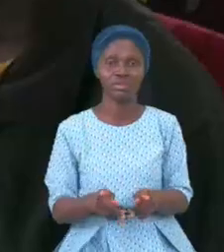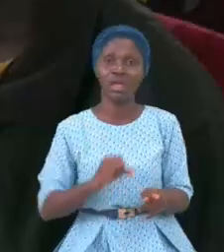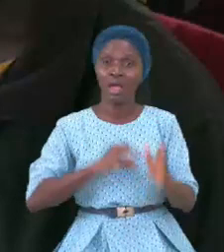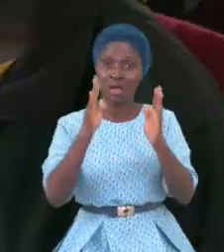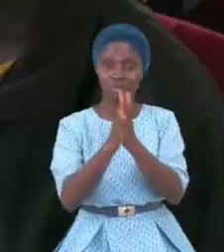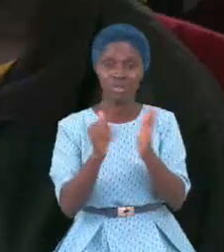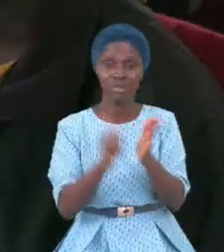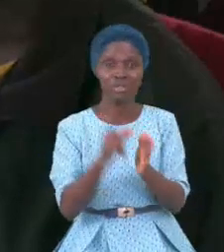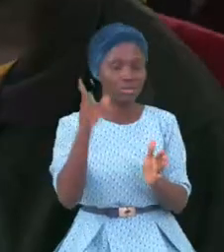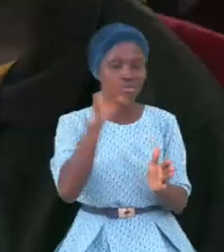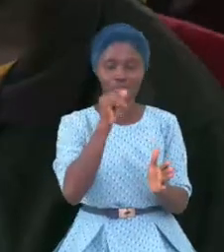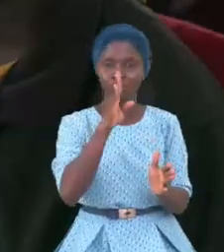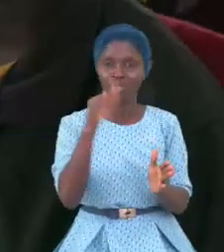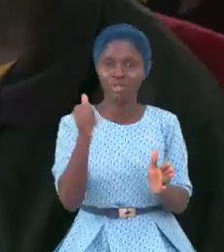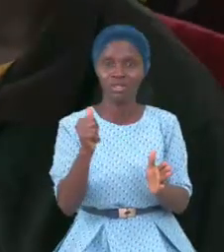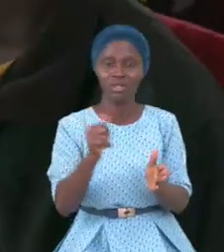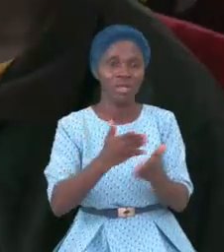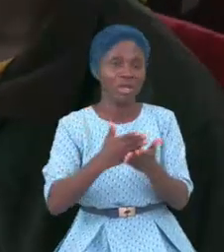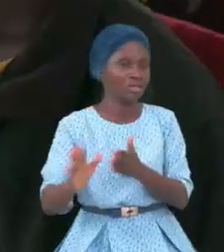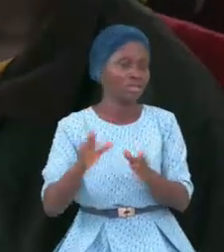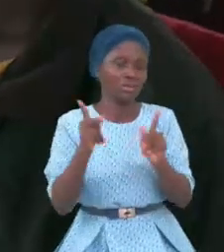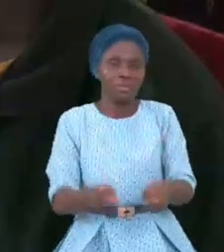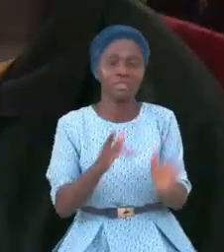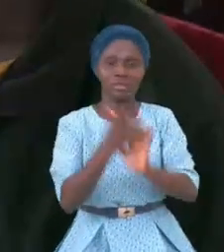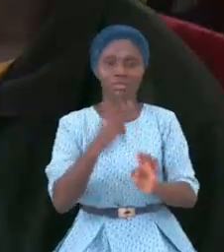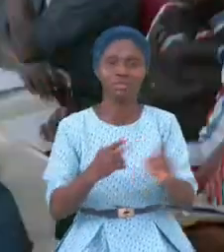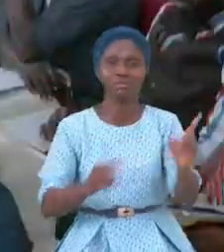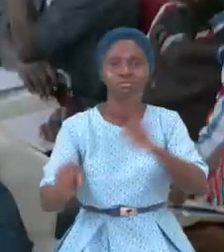cast away. I will not be a cast away.